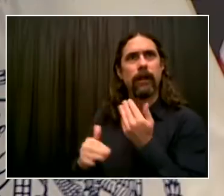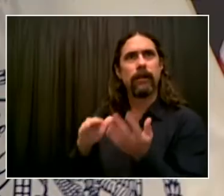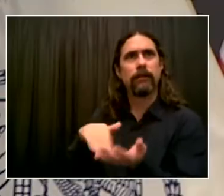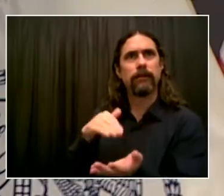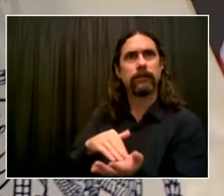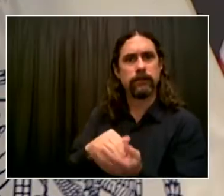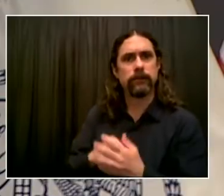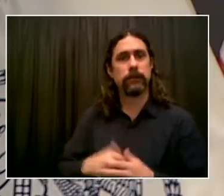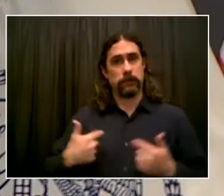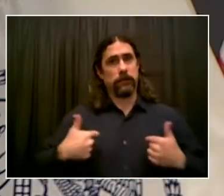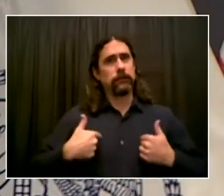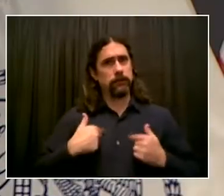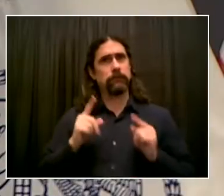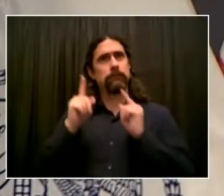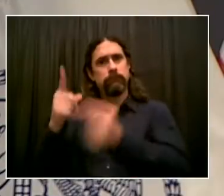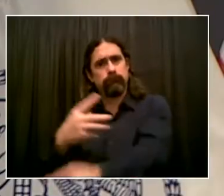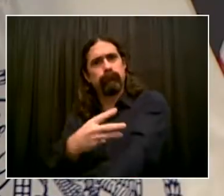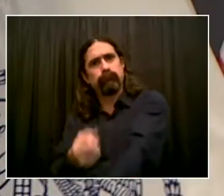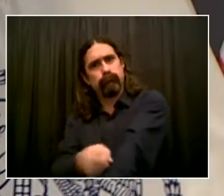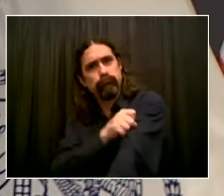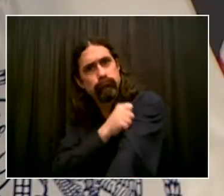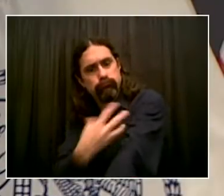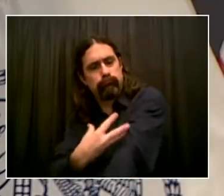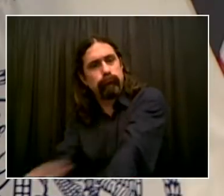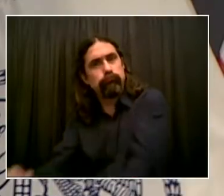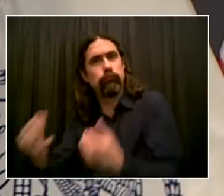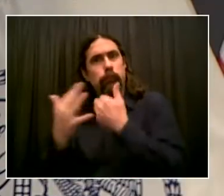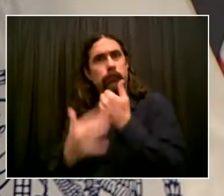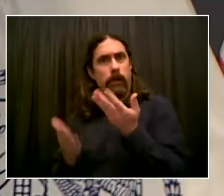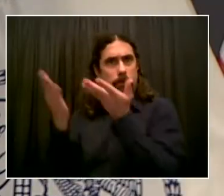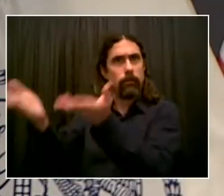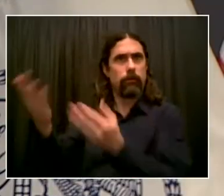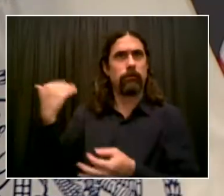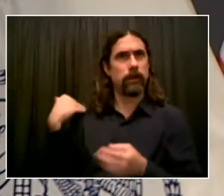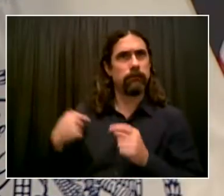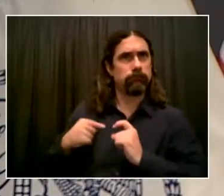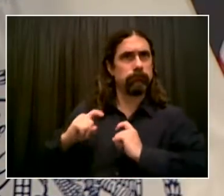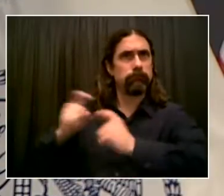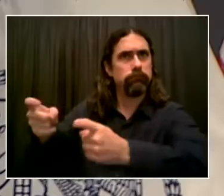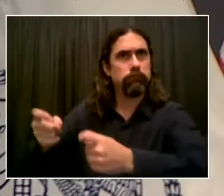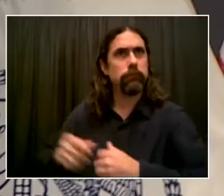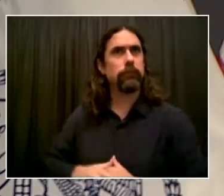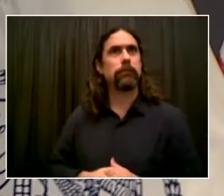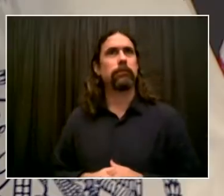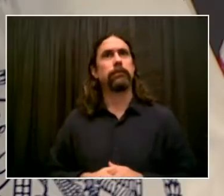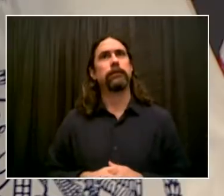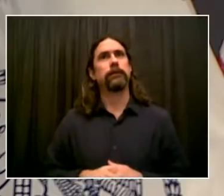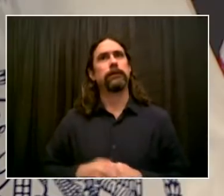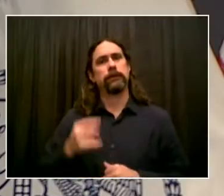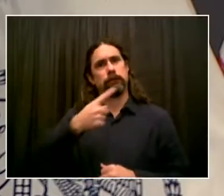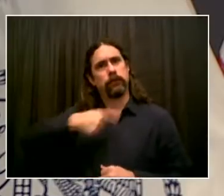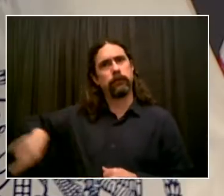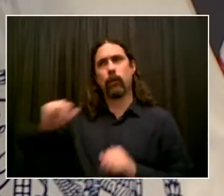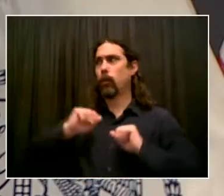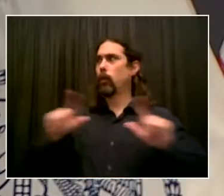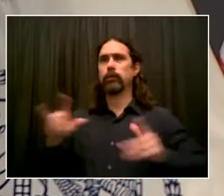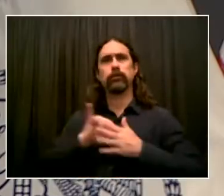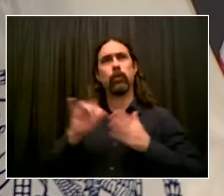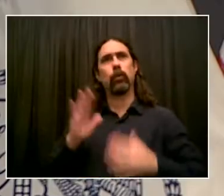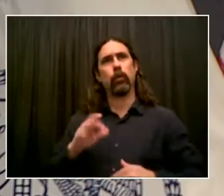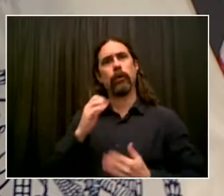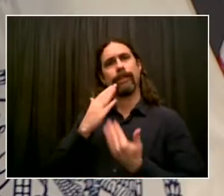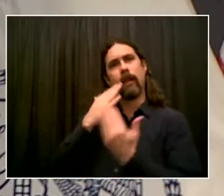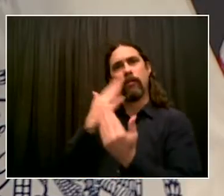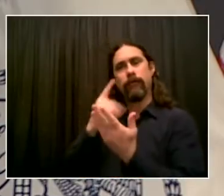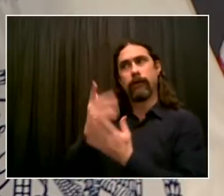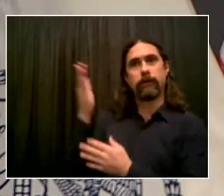I want to thank them, especially this time of year when we all need to be thankful. And I want you to hear from the president and CEO of the New York Blood Center, Dr.